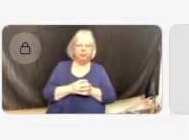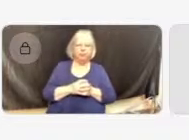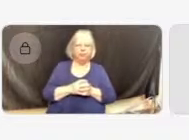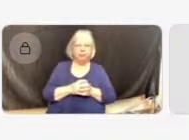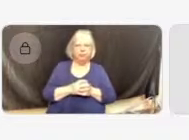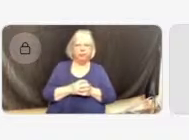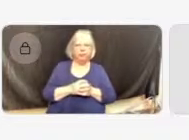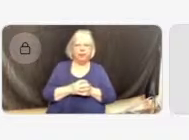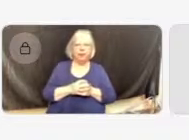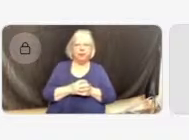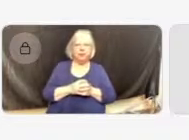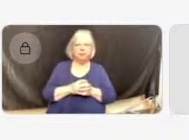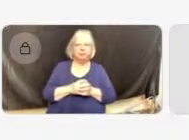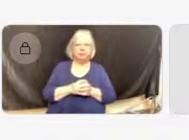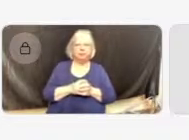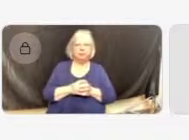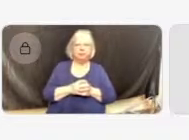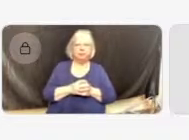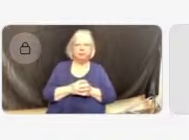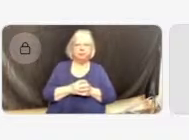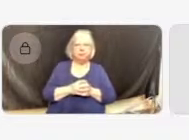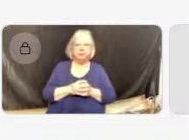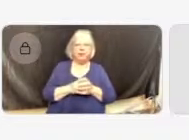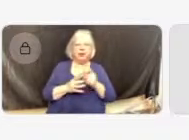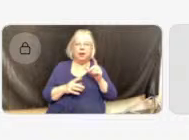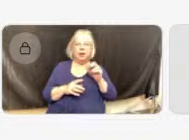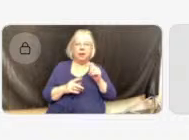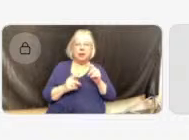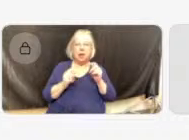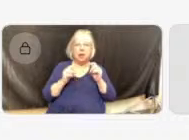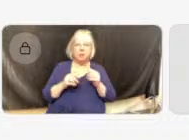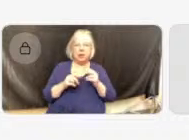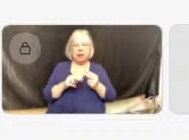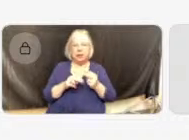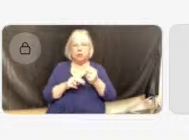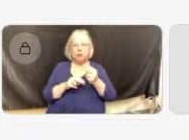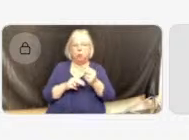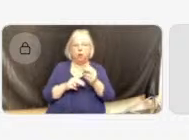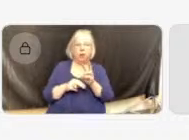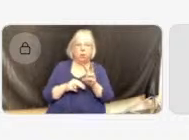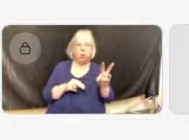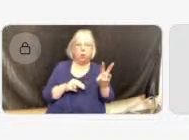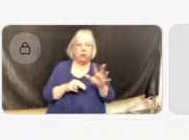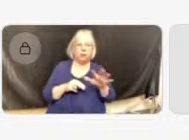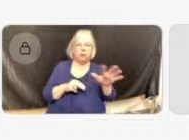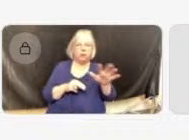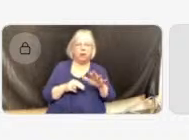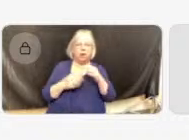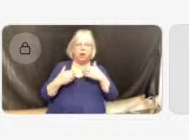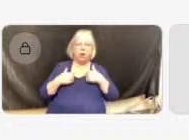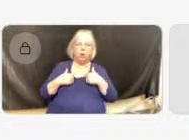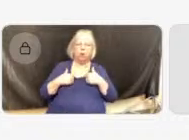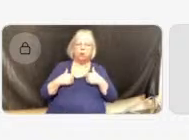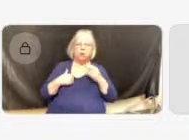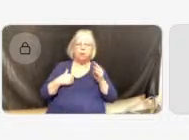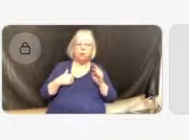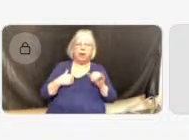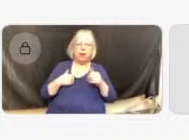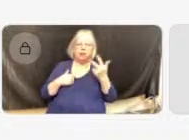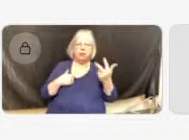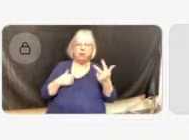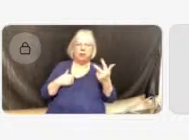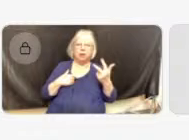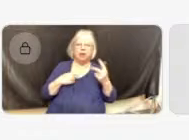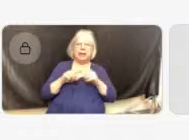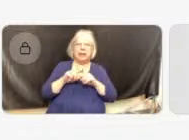blocks immediately to the north and west of this property are owned by 3 different